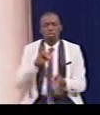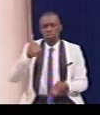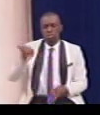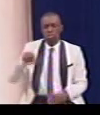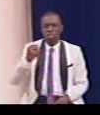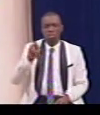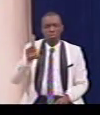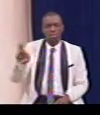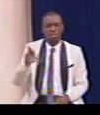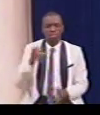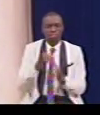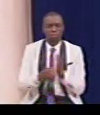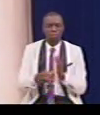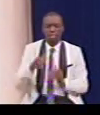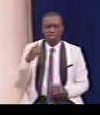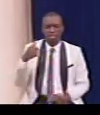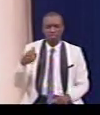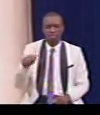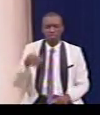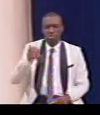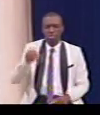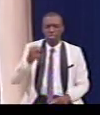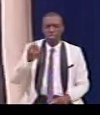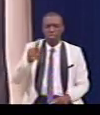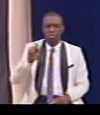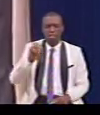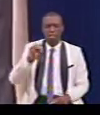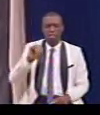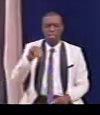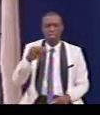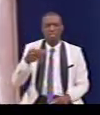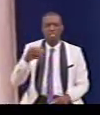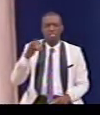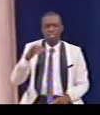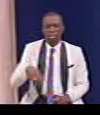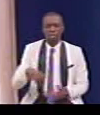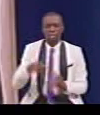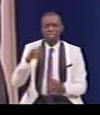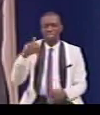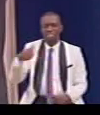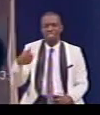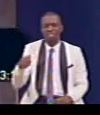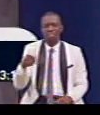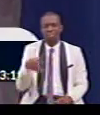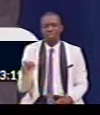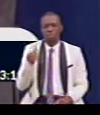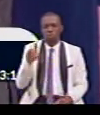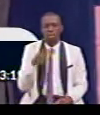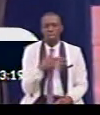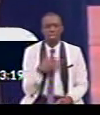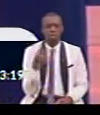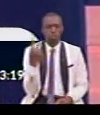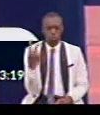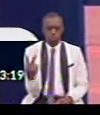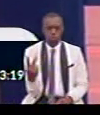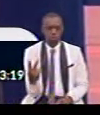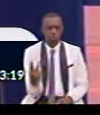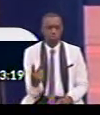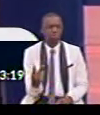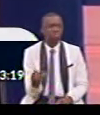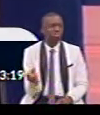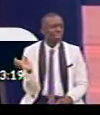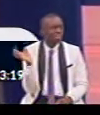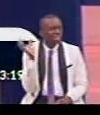on here. Jeremiah chapter 10, and I'm reading from verses 1 and 2. Jeremiah chapter 10, verses 1 and